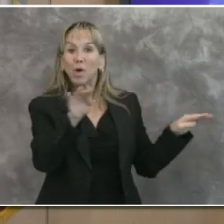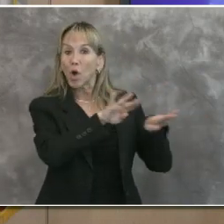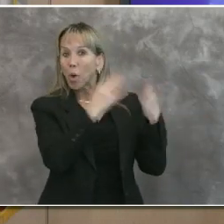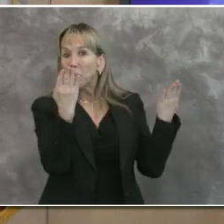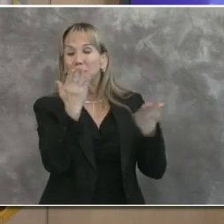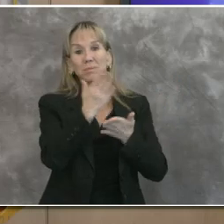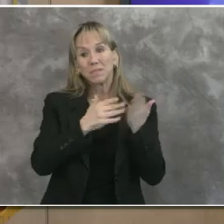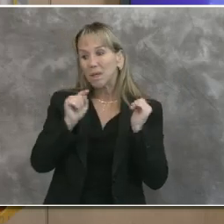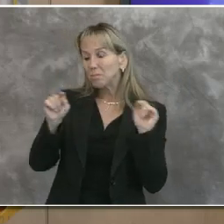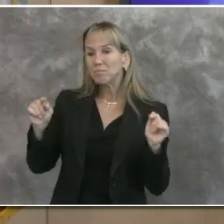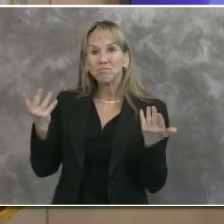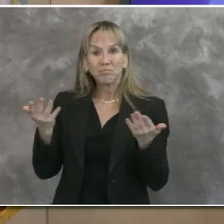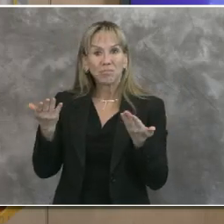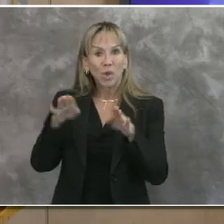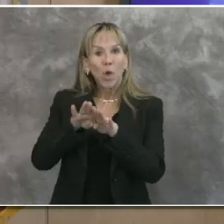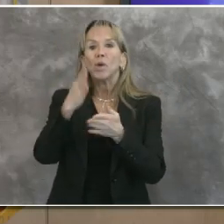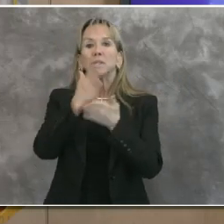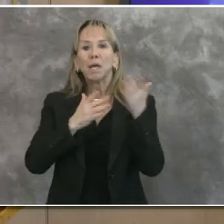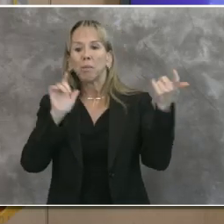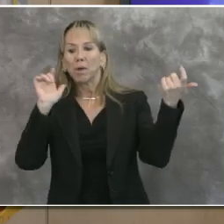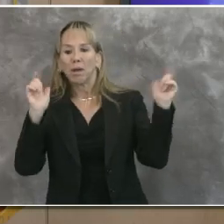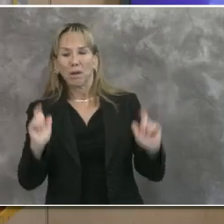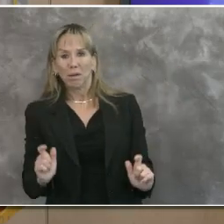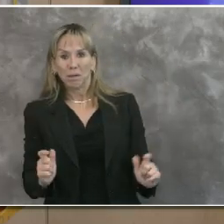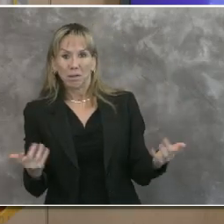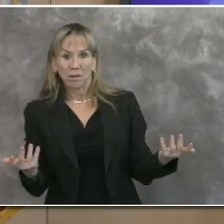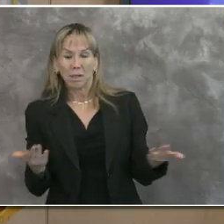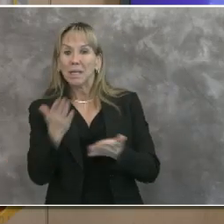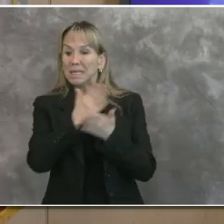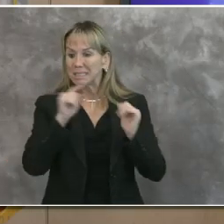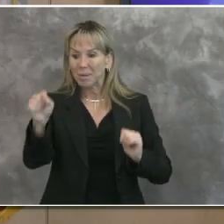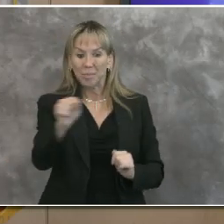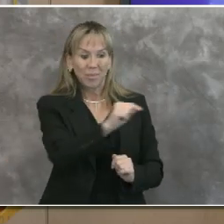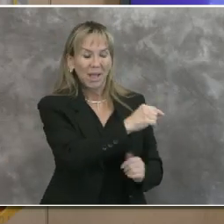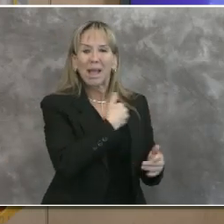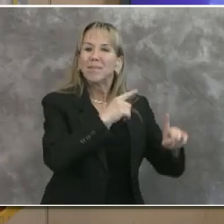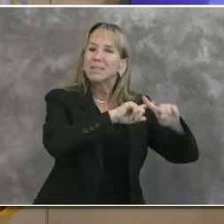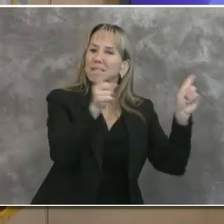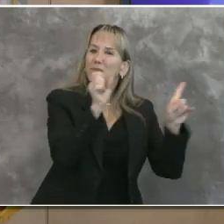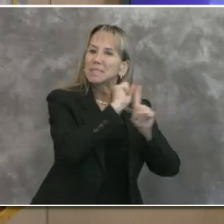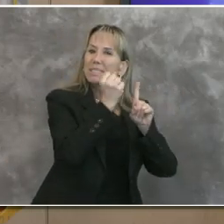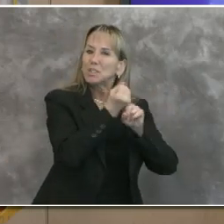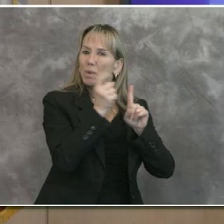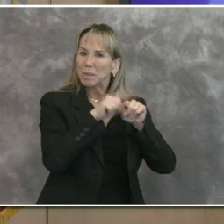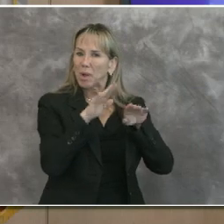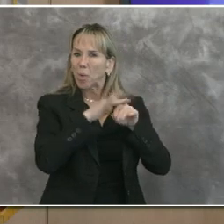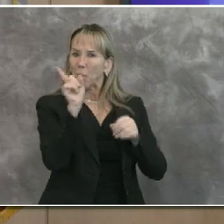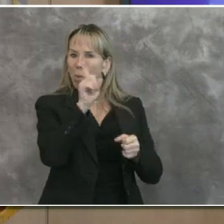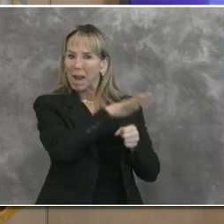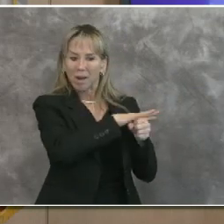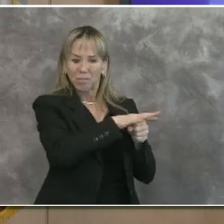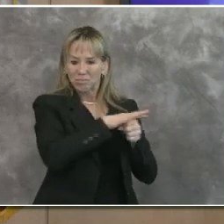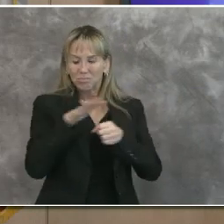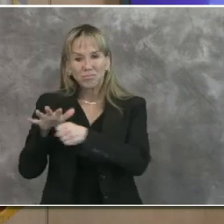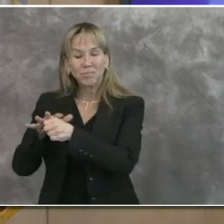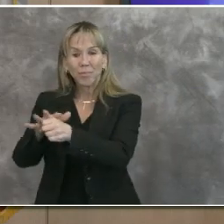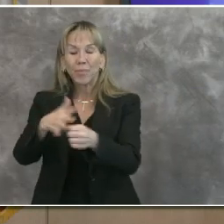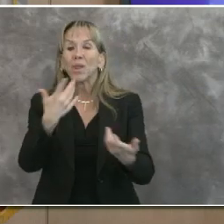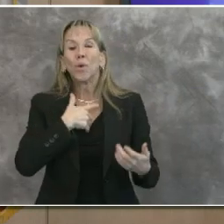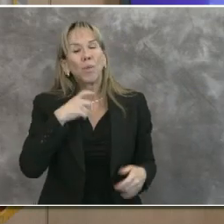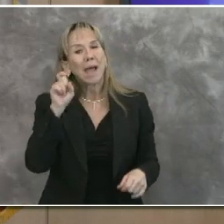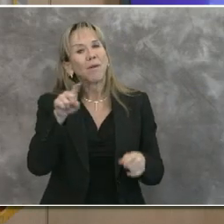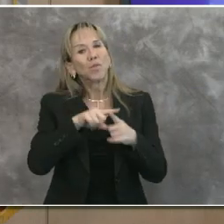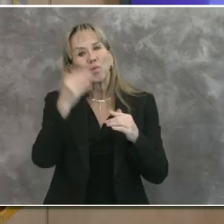some have them modified. And the reality is you have jurisdictions that are very different, that have very different situations, and I think that we have to strike the appropriate